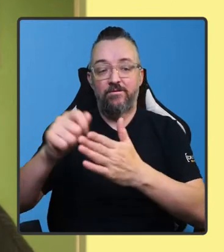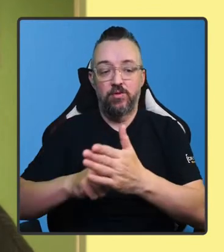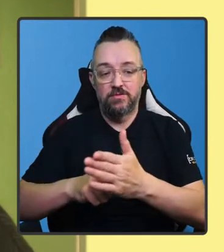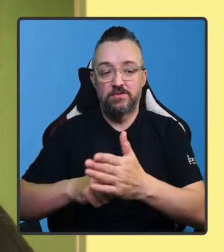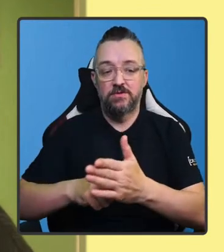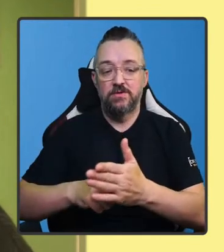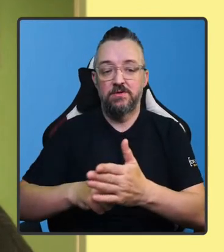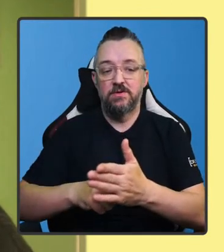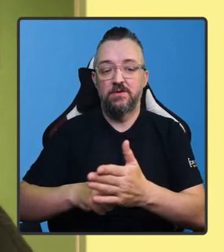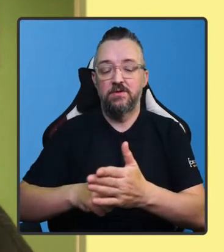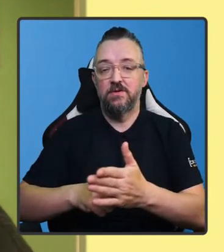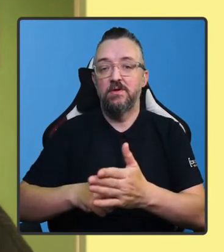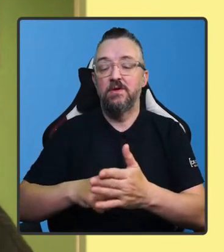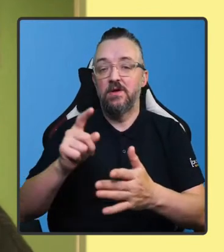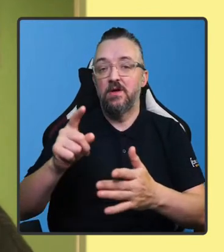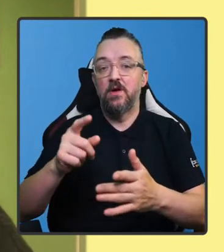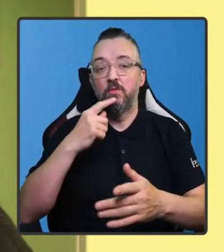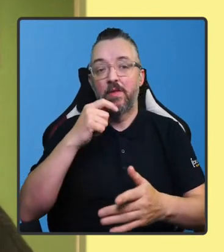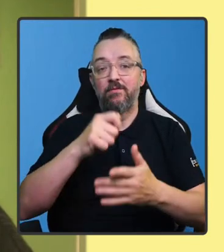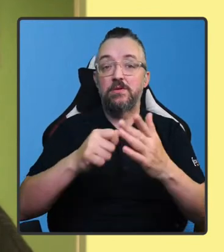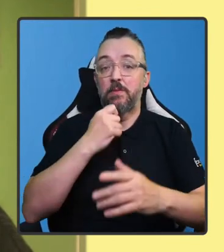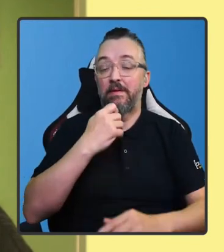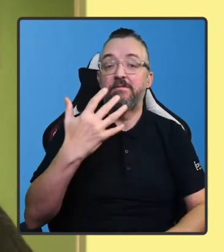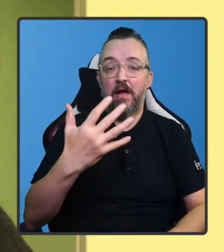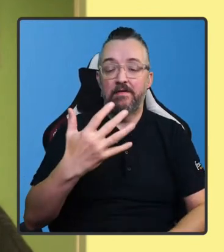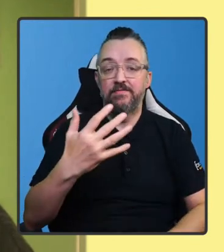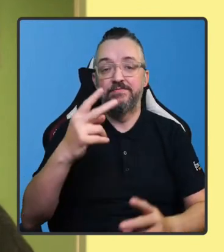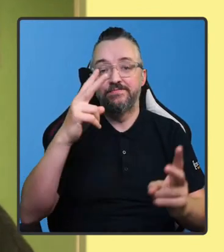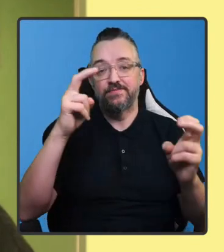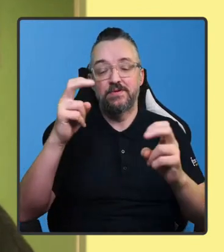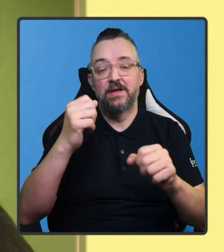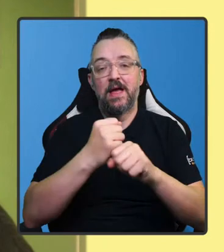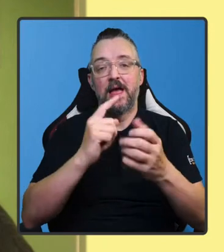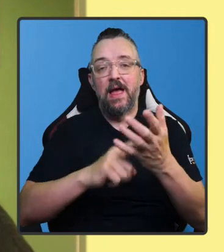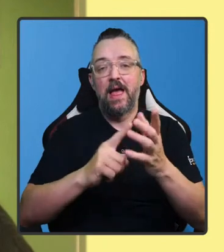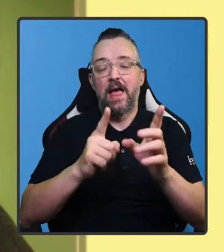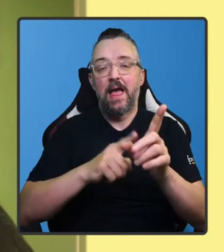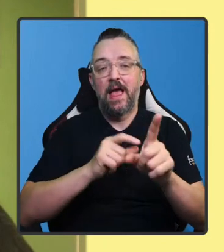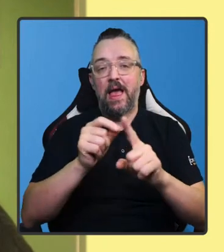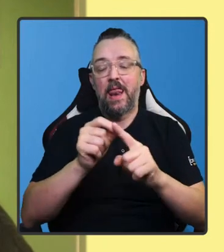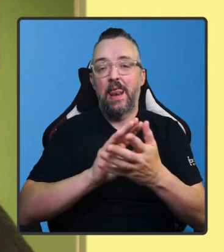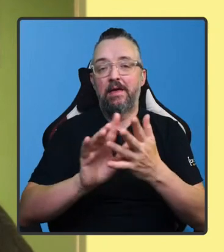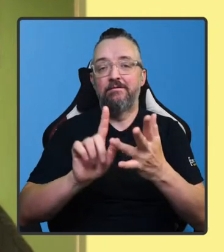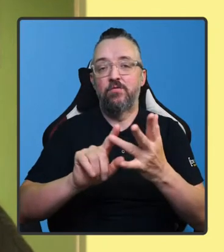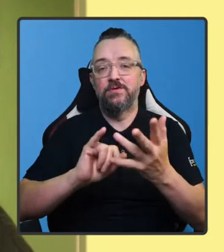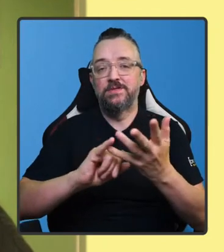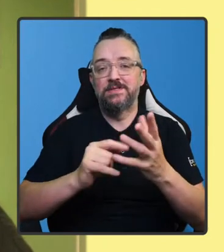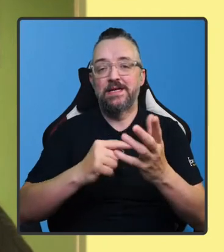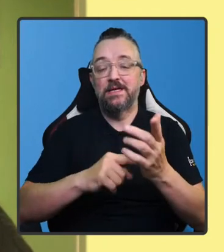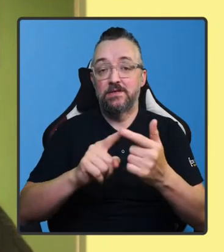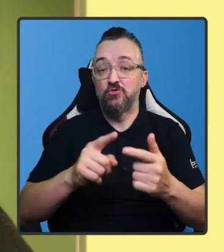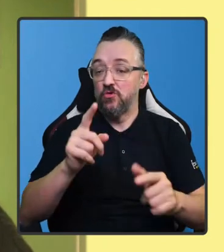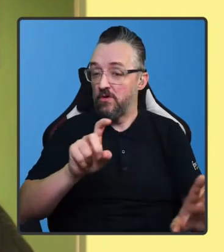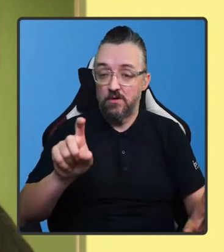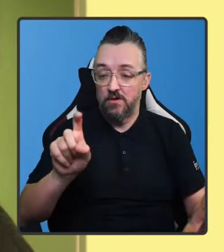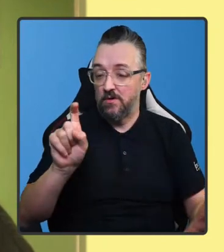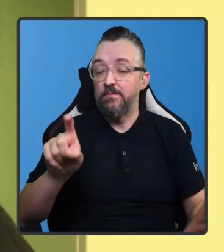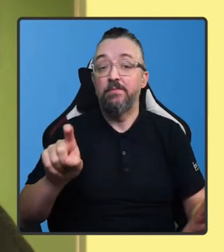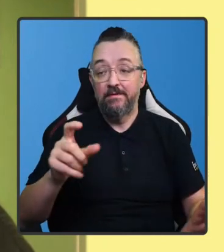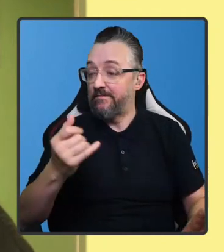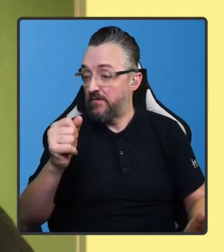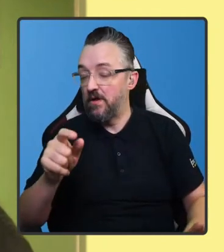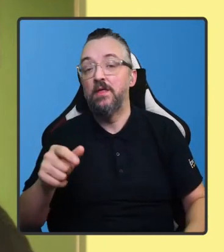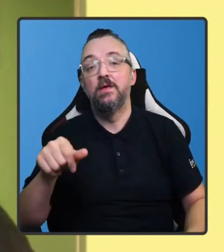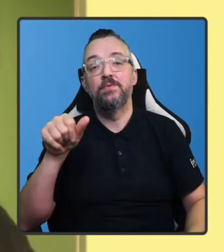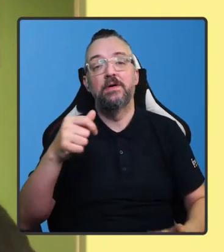voting on resolution number 5, which is entitled Glyphosate. So if I can ask you to please locate your voting buttons, delegates, and please